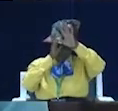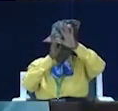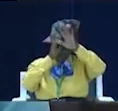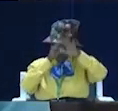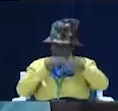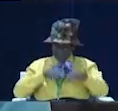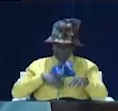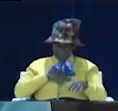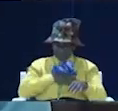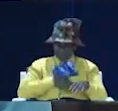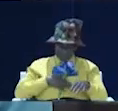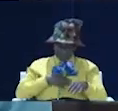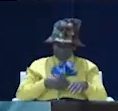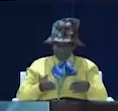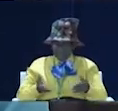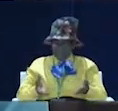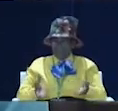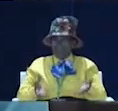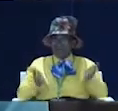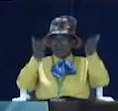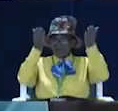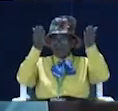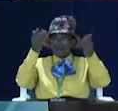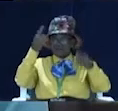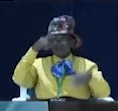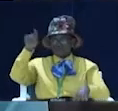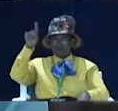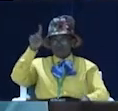please arise for me.